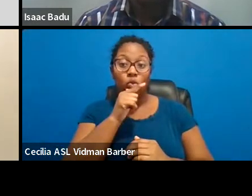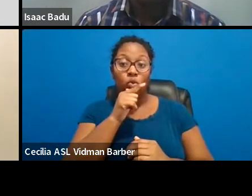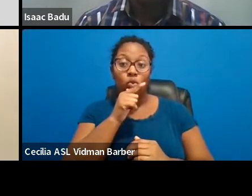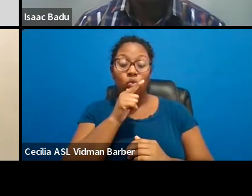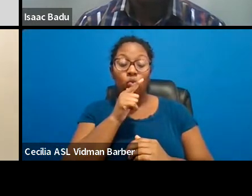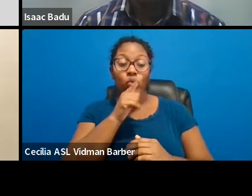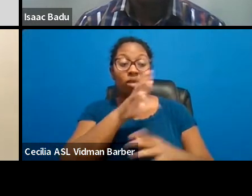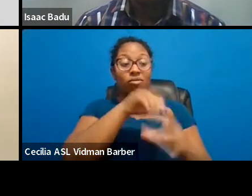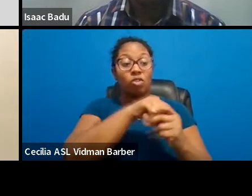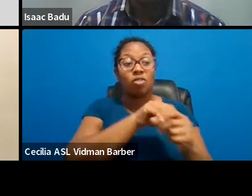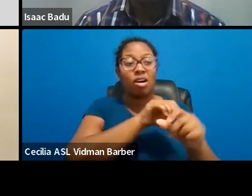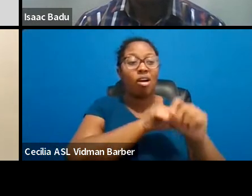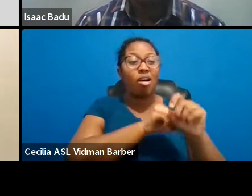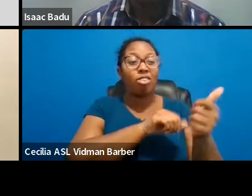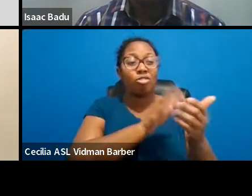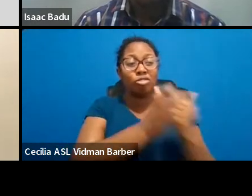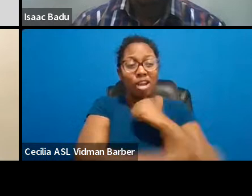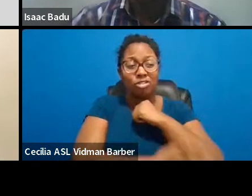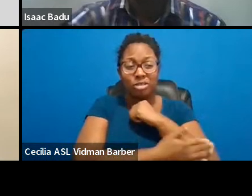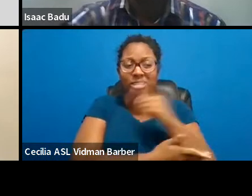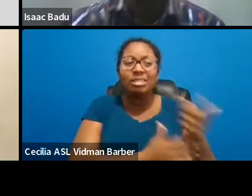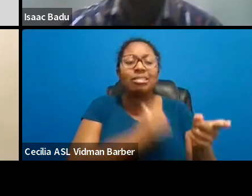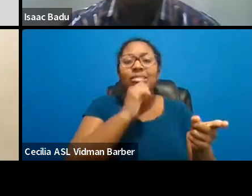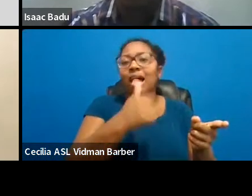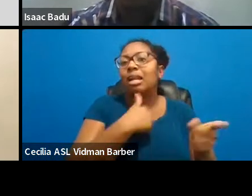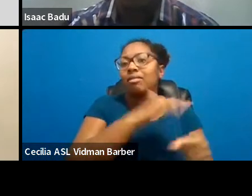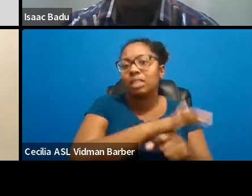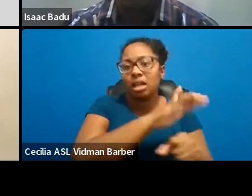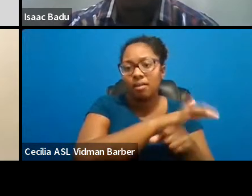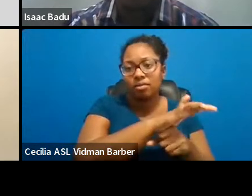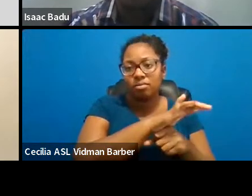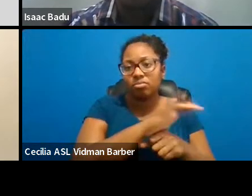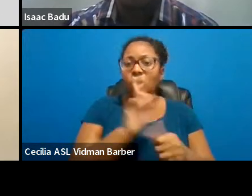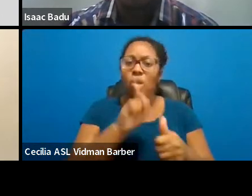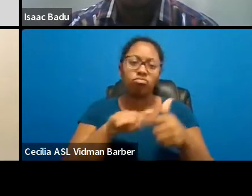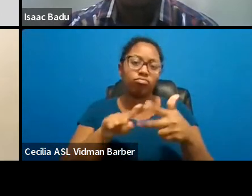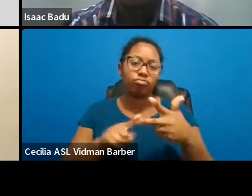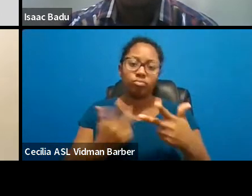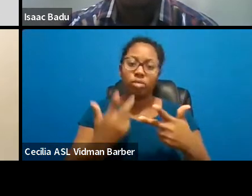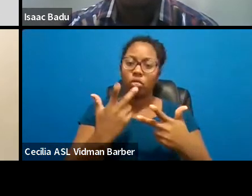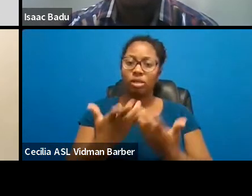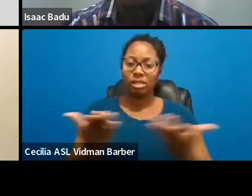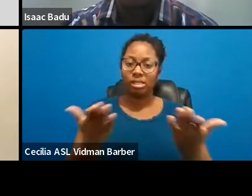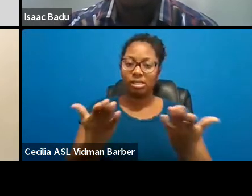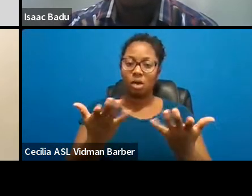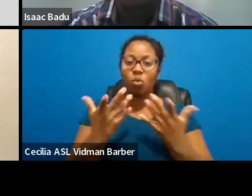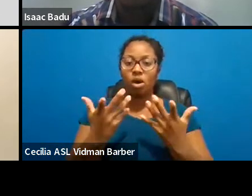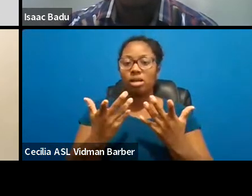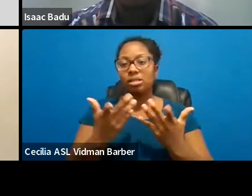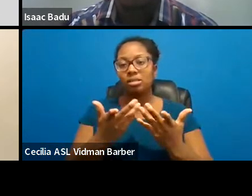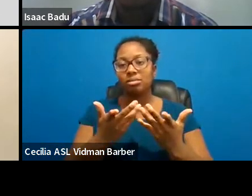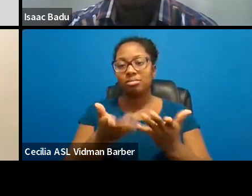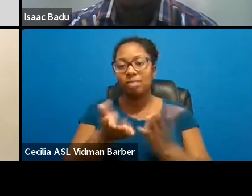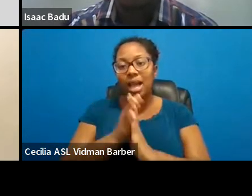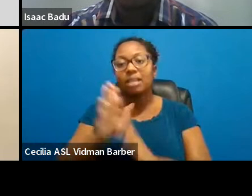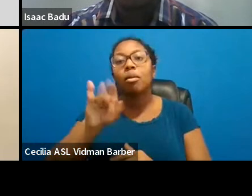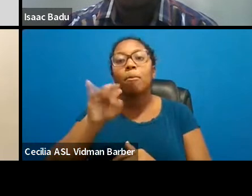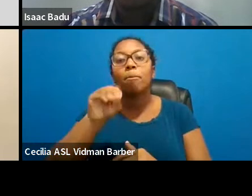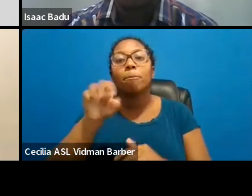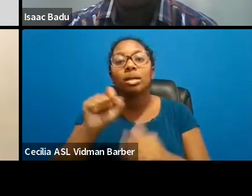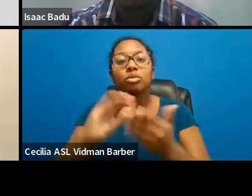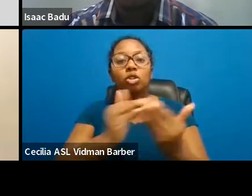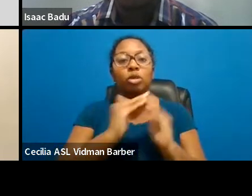underdeveloped countries. So basically, these are the three things that I want to ask the BIMS community